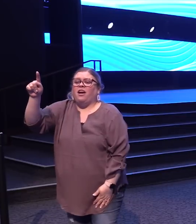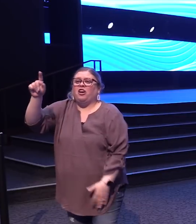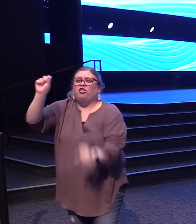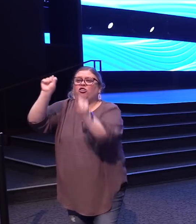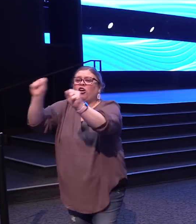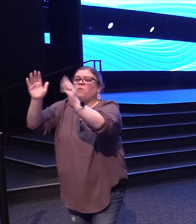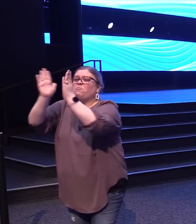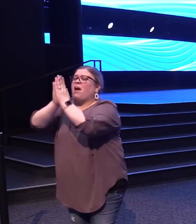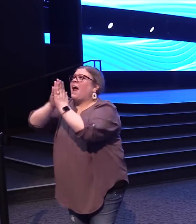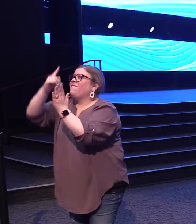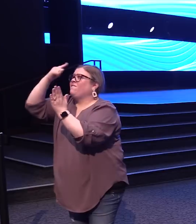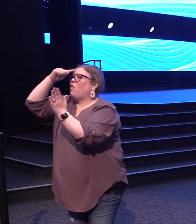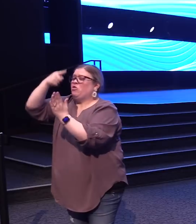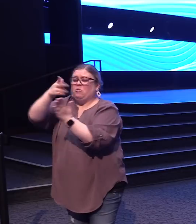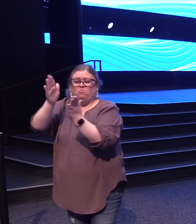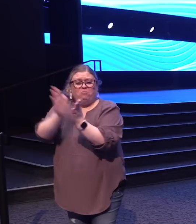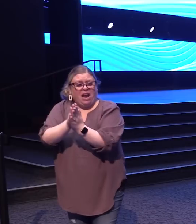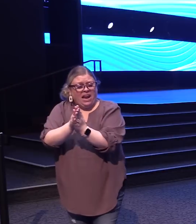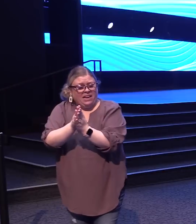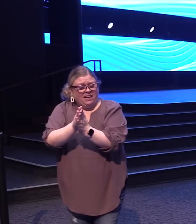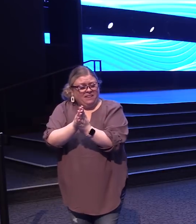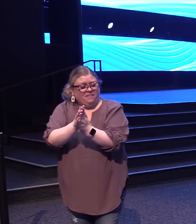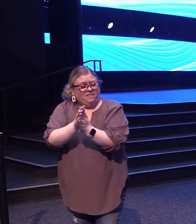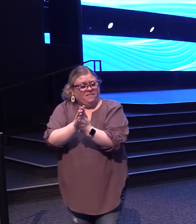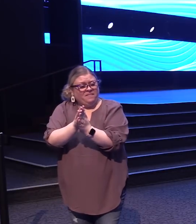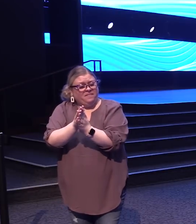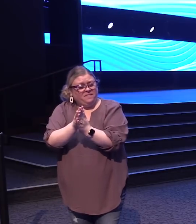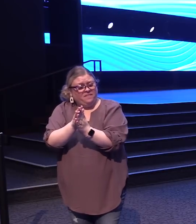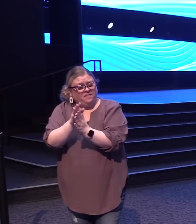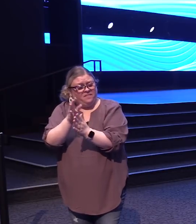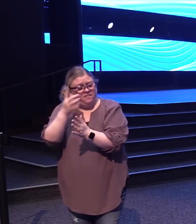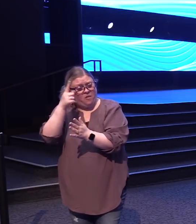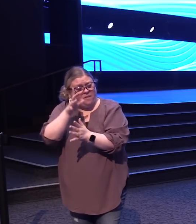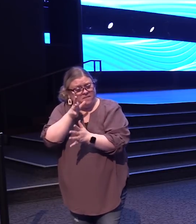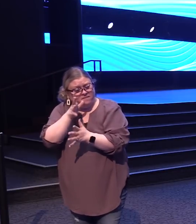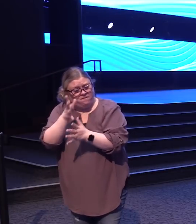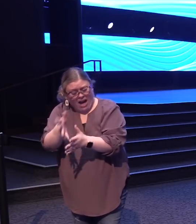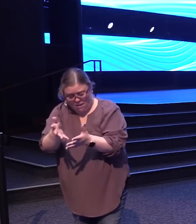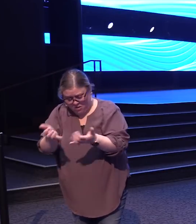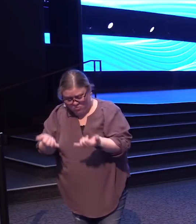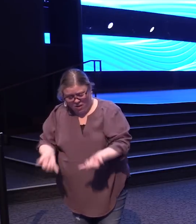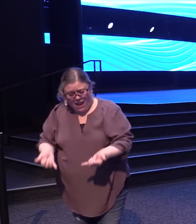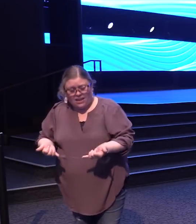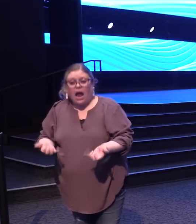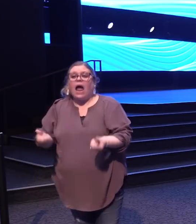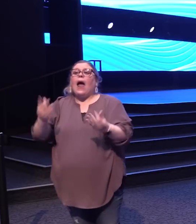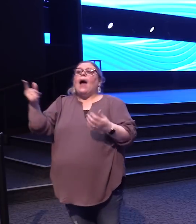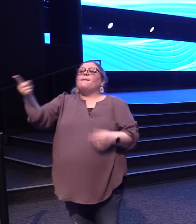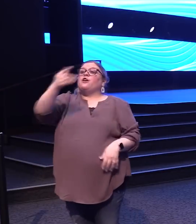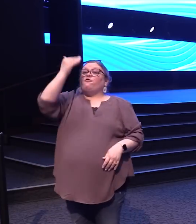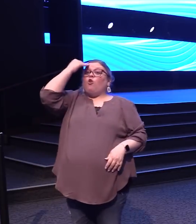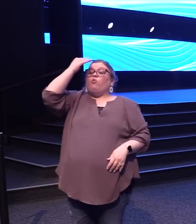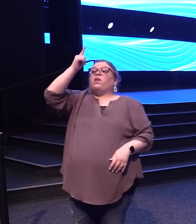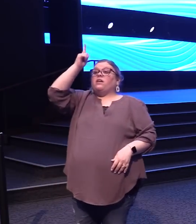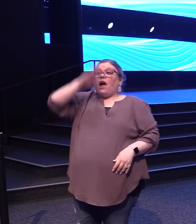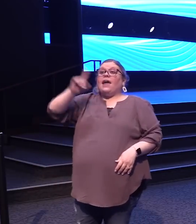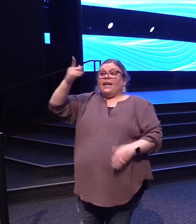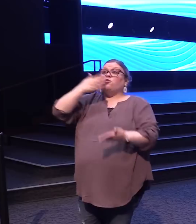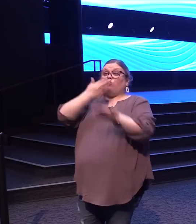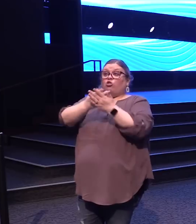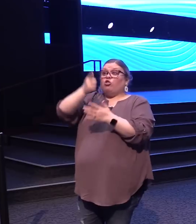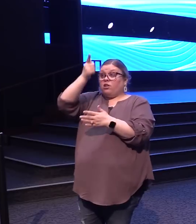have prayed for, why? Make me vomit right now. How many know that God is a good God?